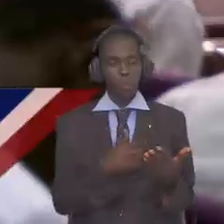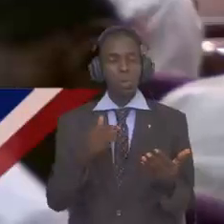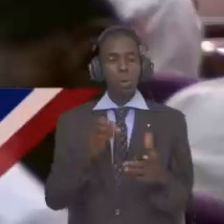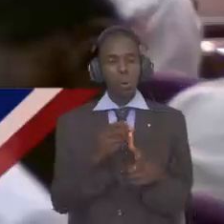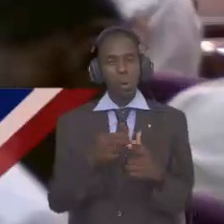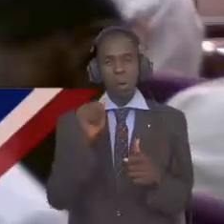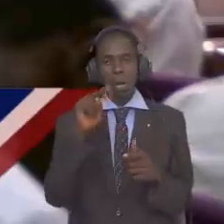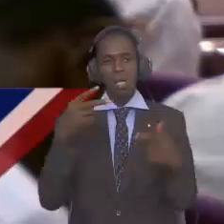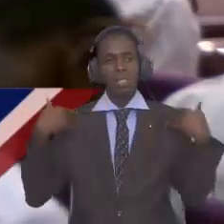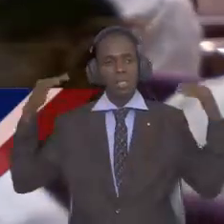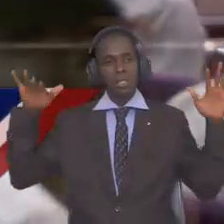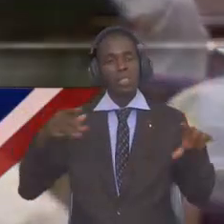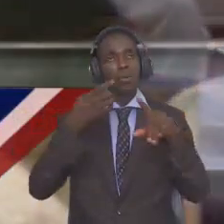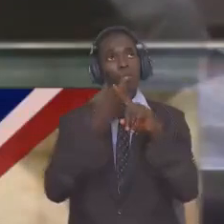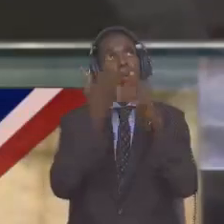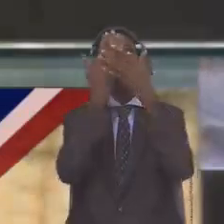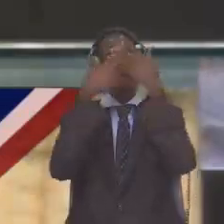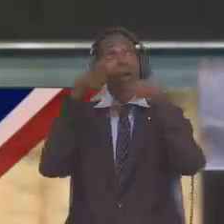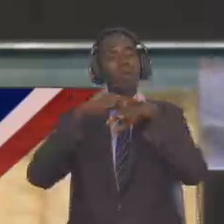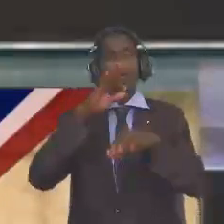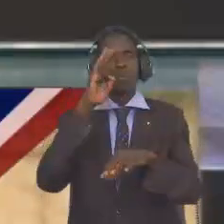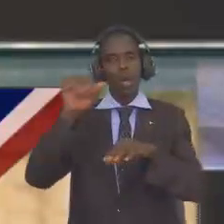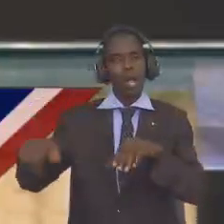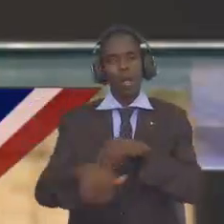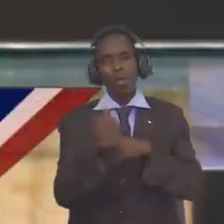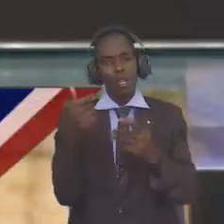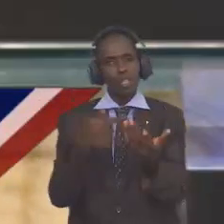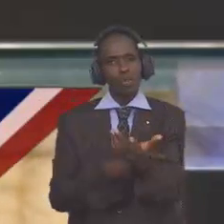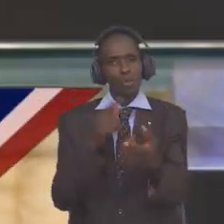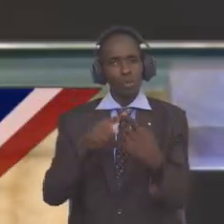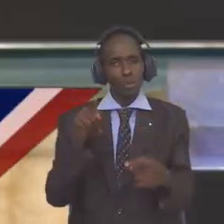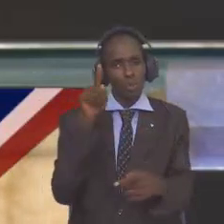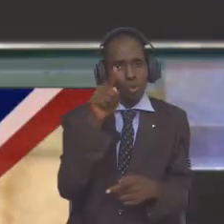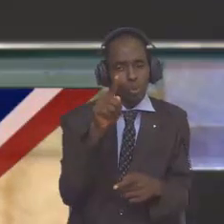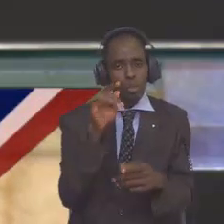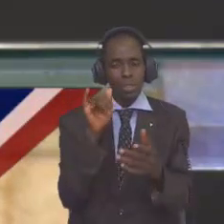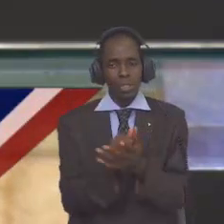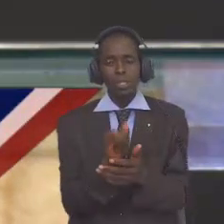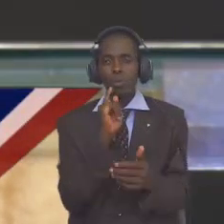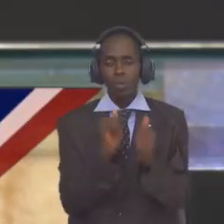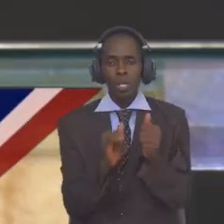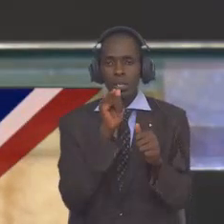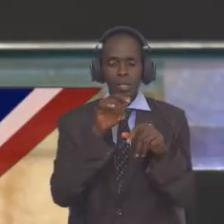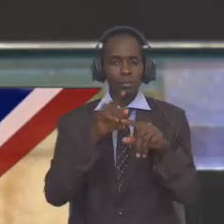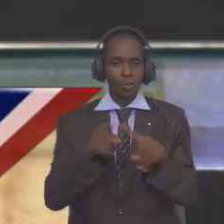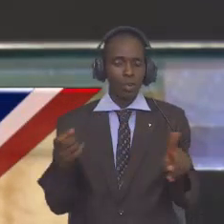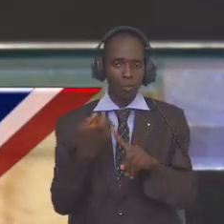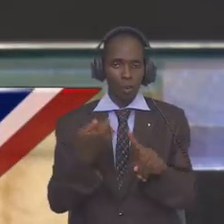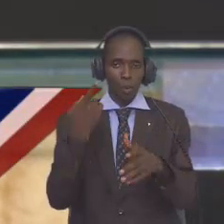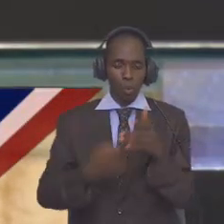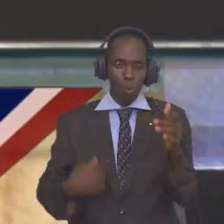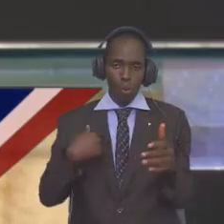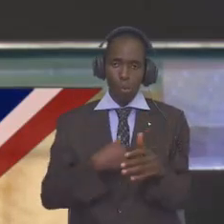heaven preach any other gospel unto you than that which were preached unto you,